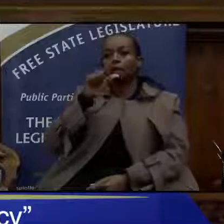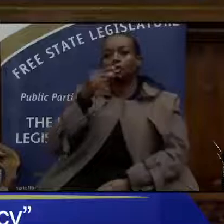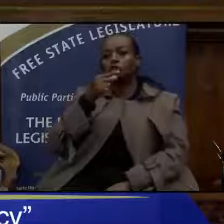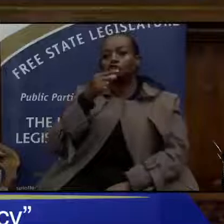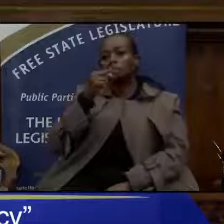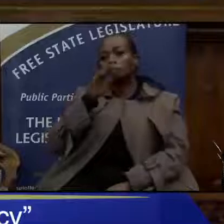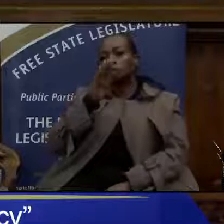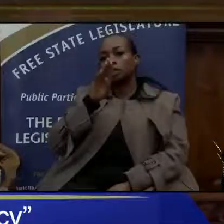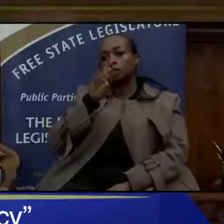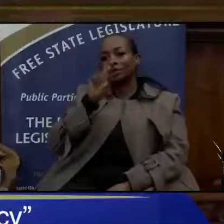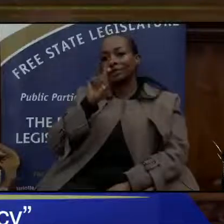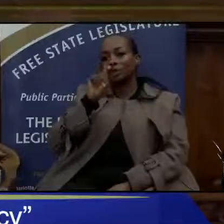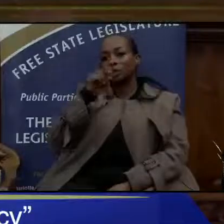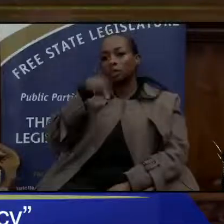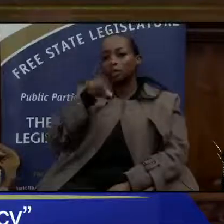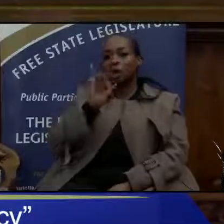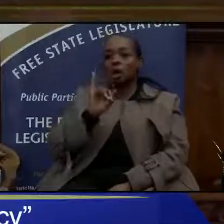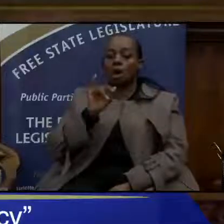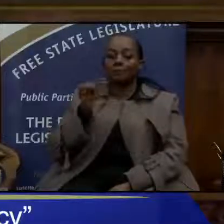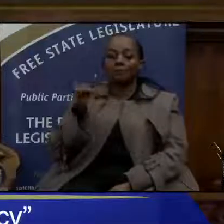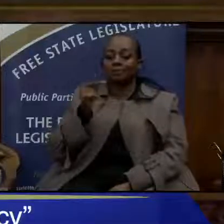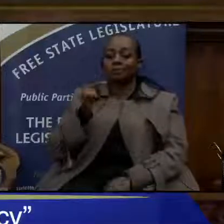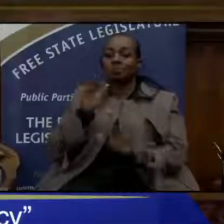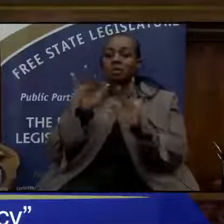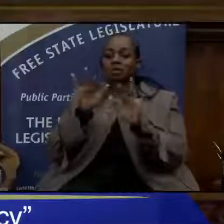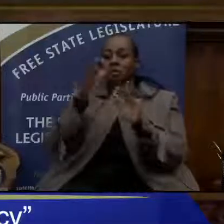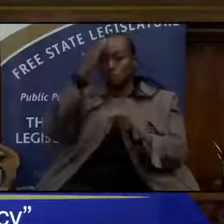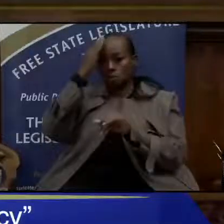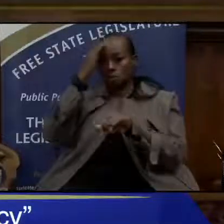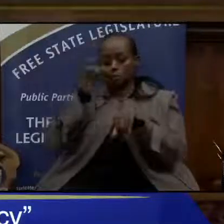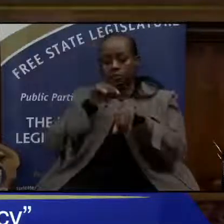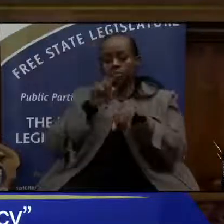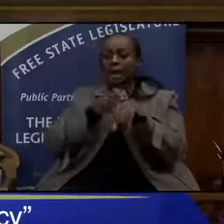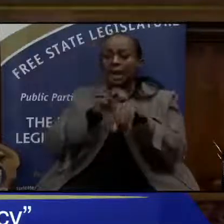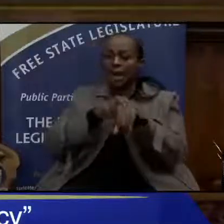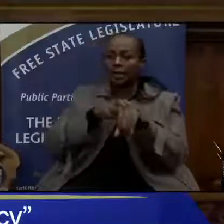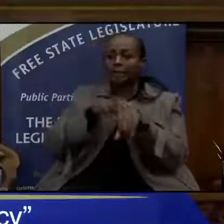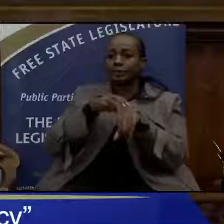LGBTQI, so that Lebona, Rete Bonito, the Tokotabona,